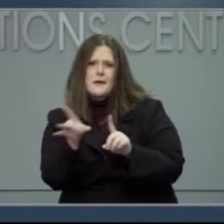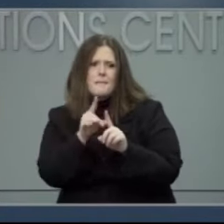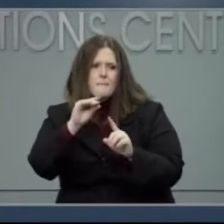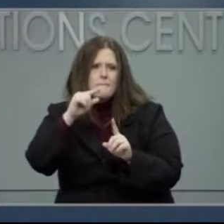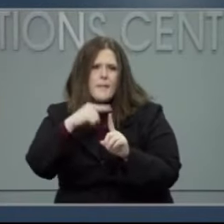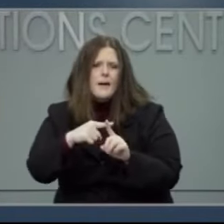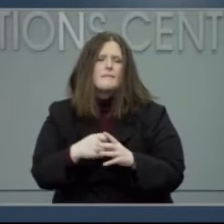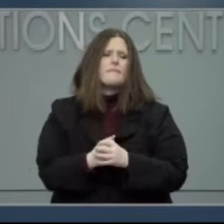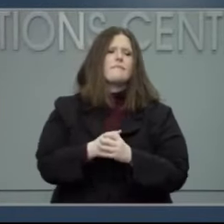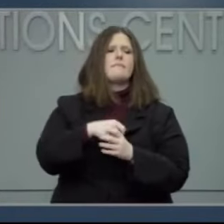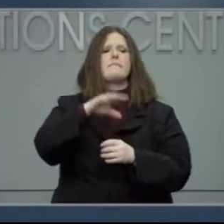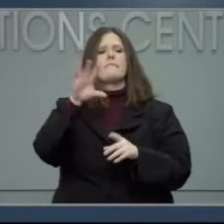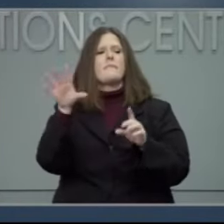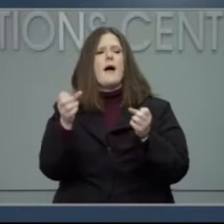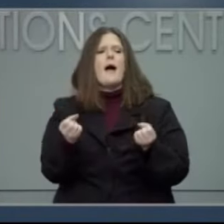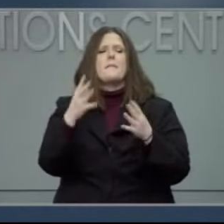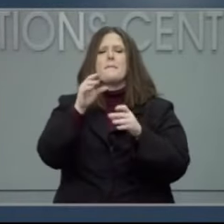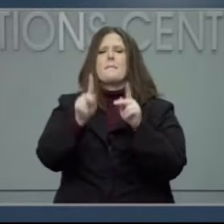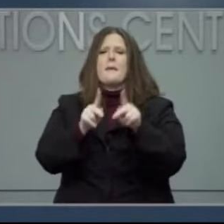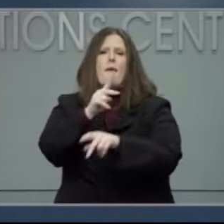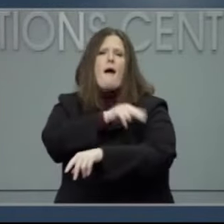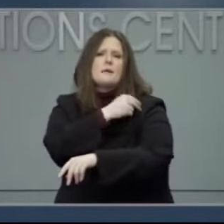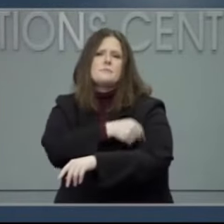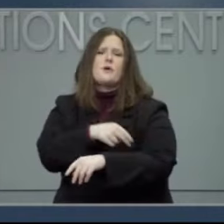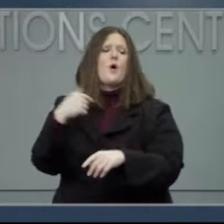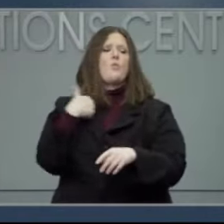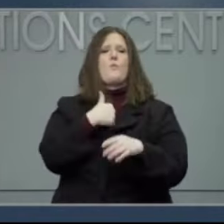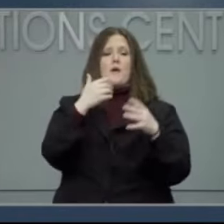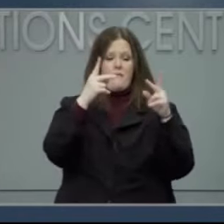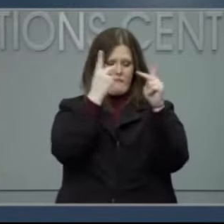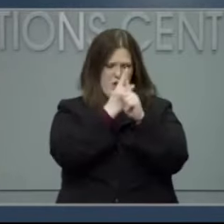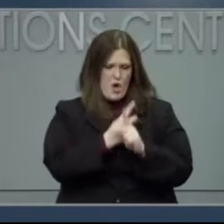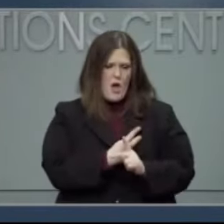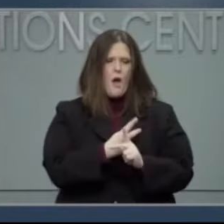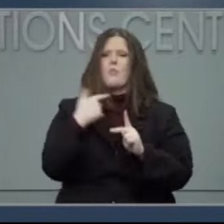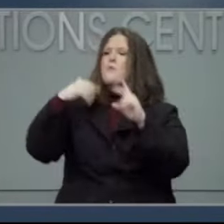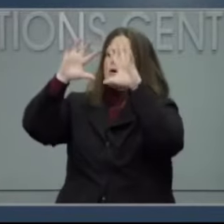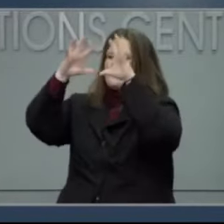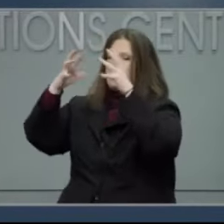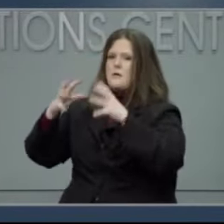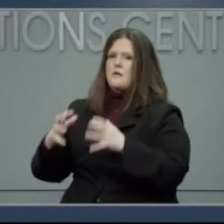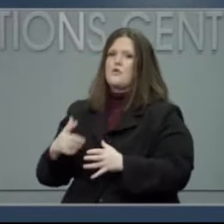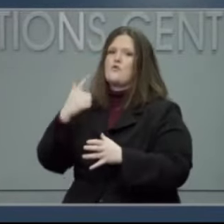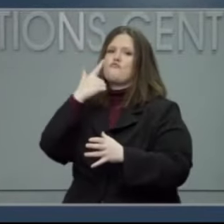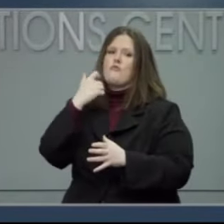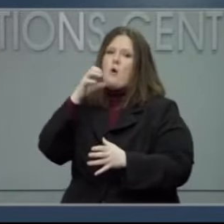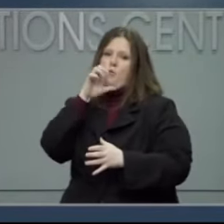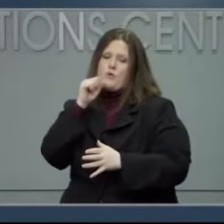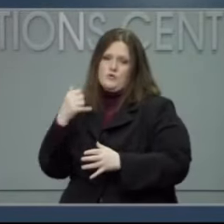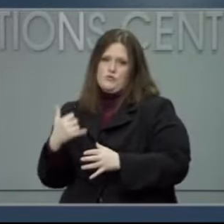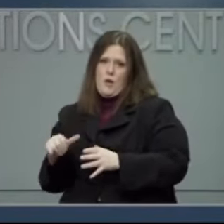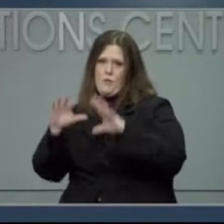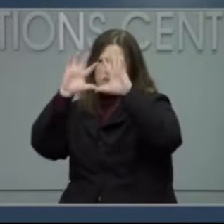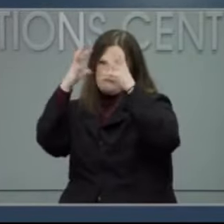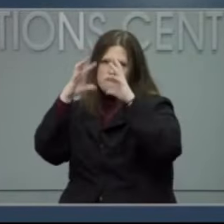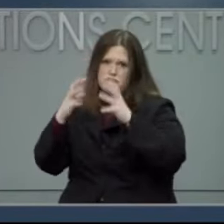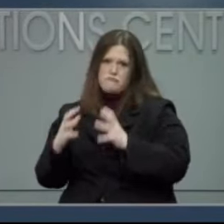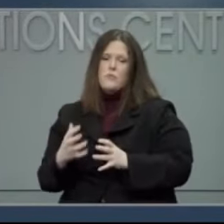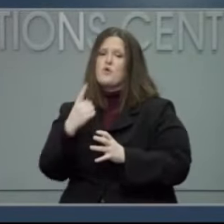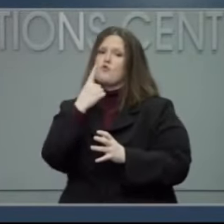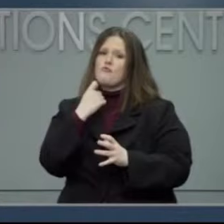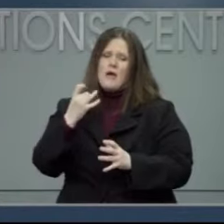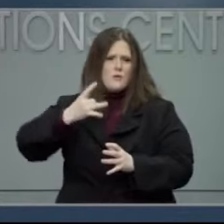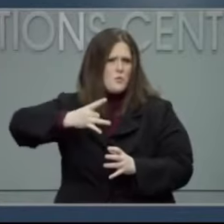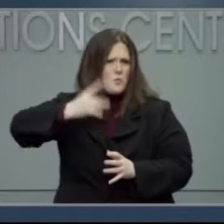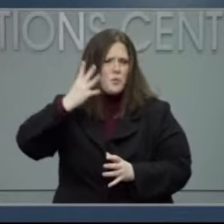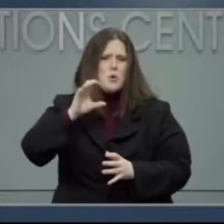into 3 colored tiers to describe their level of viral spread and healthcare capacity impact. Red is critical amount of